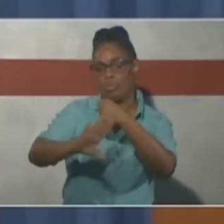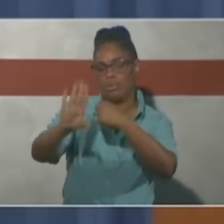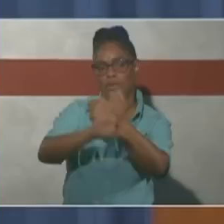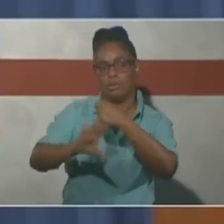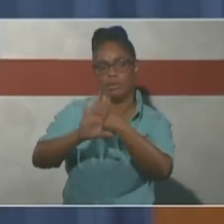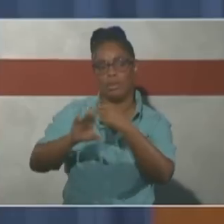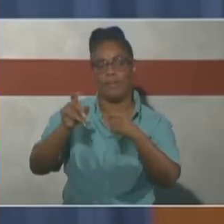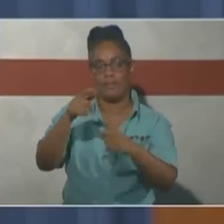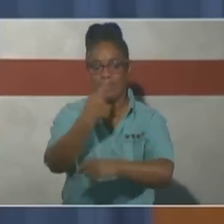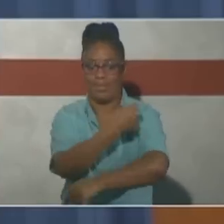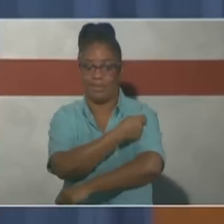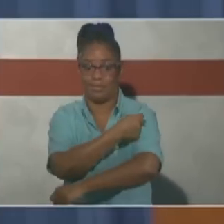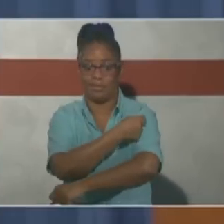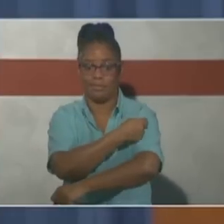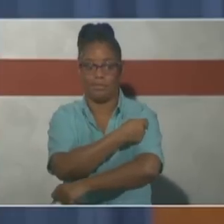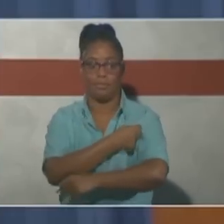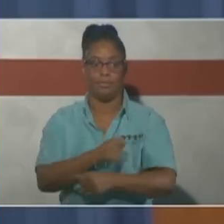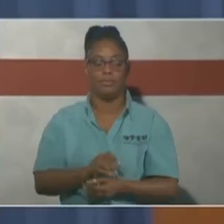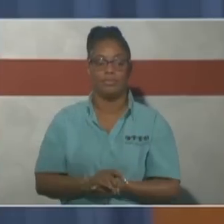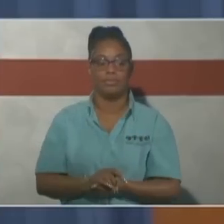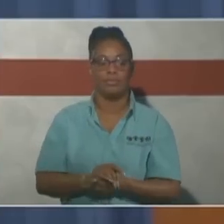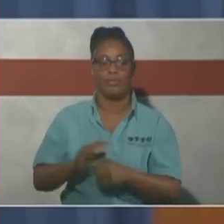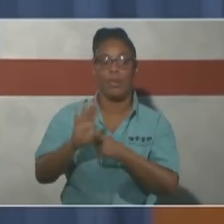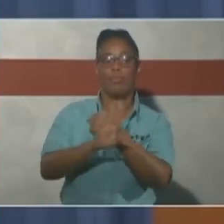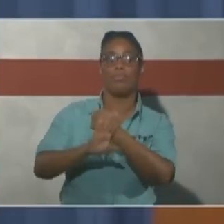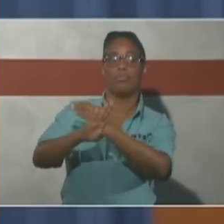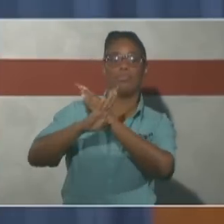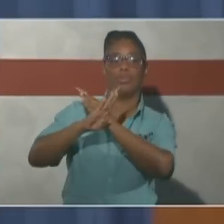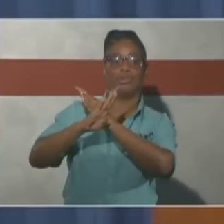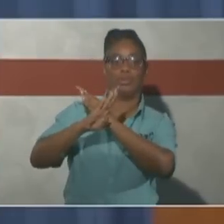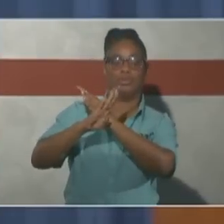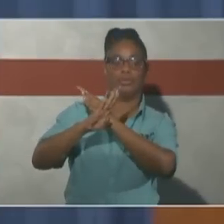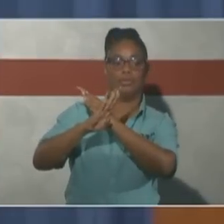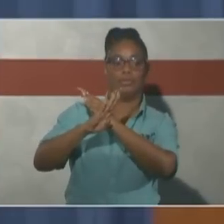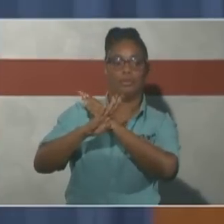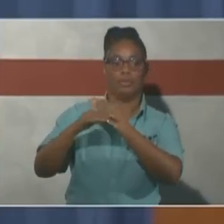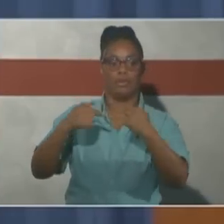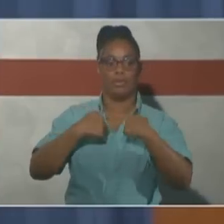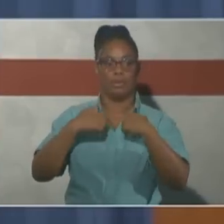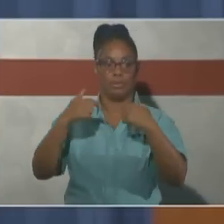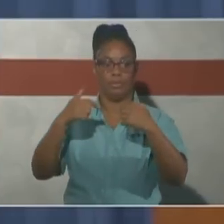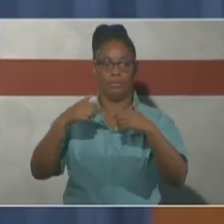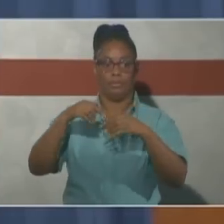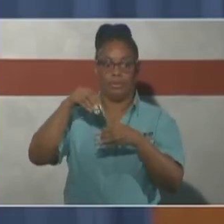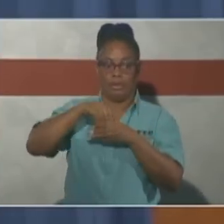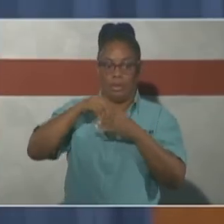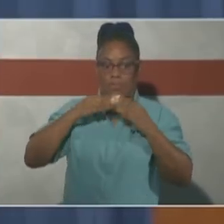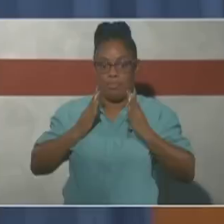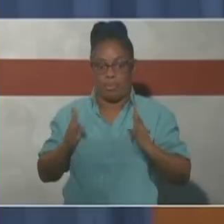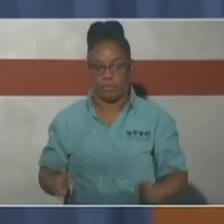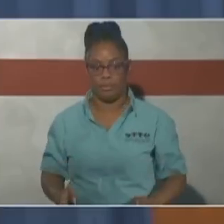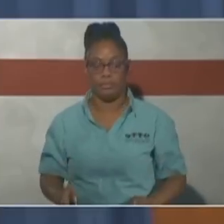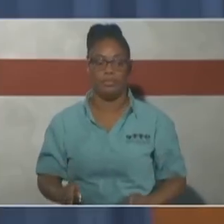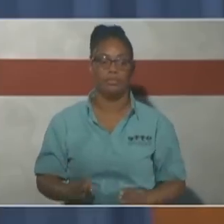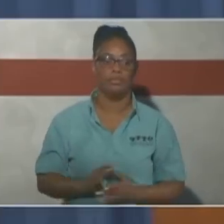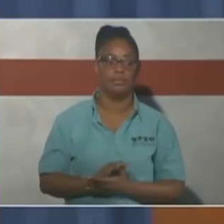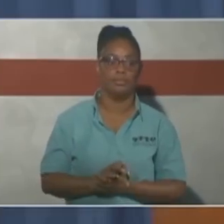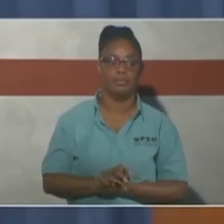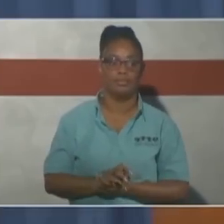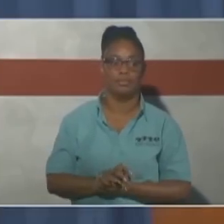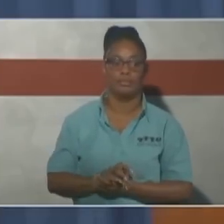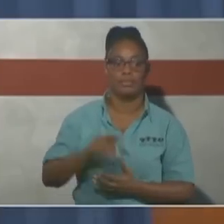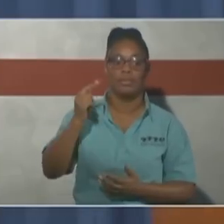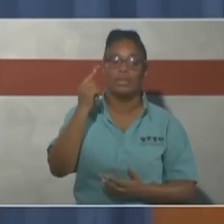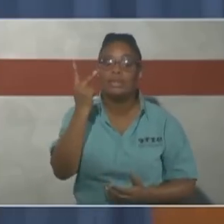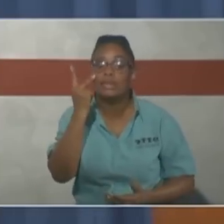By the time they were ready to make the vaccine, we had BA4 and BA5. So they made a vaccine against BA4 and BA5.